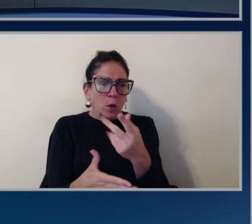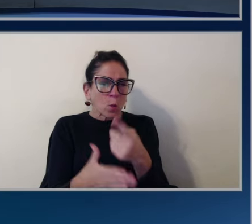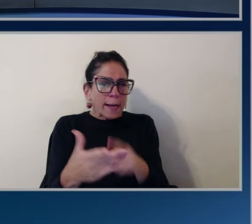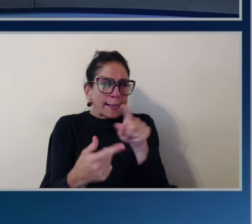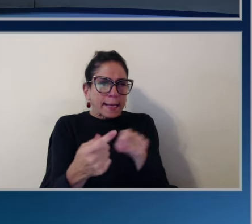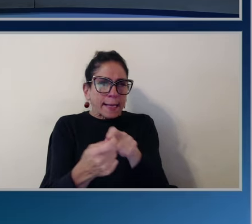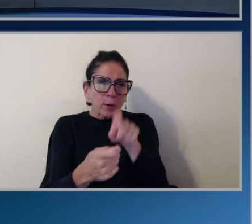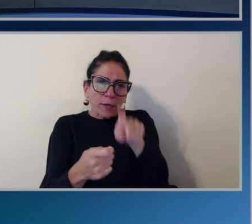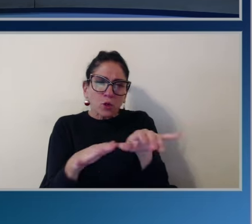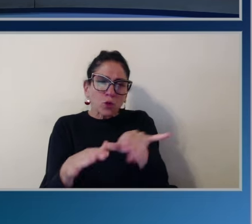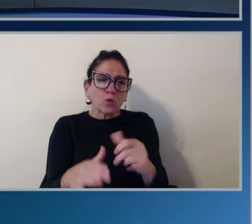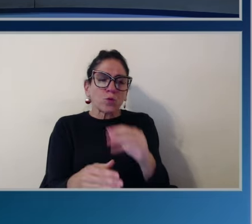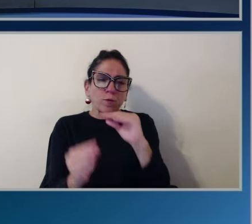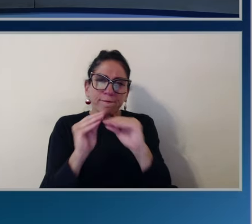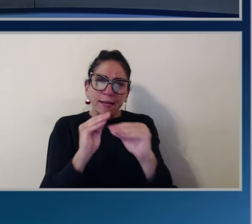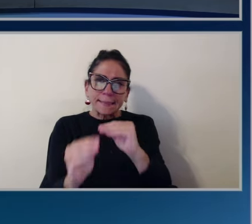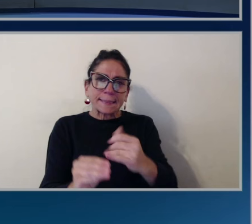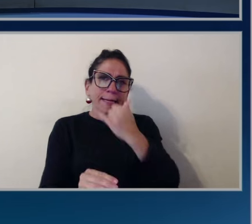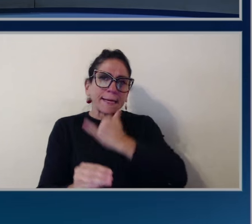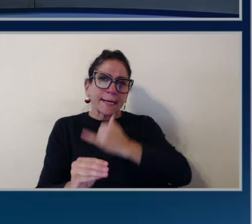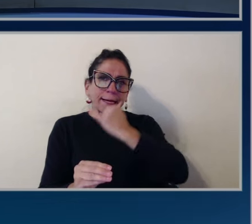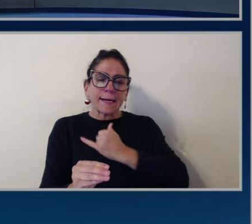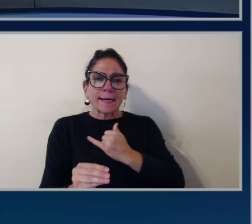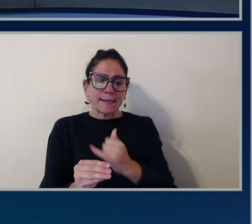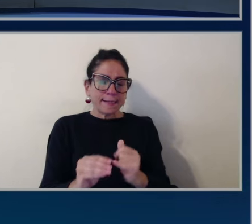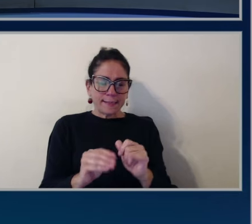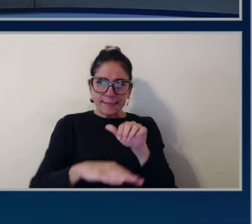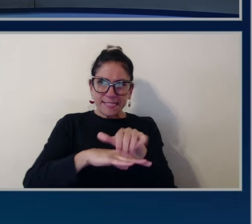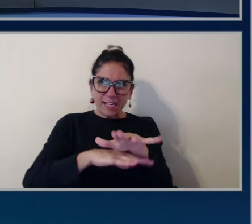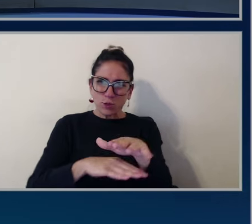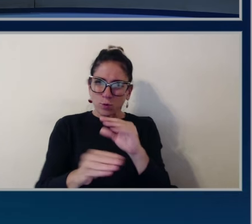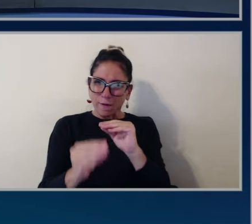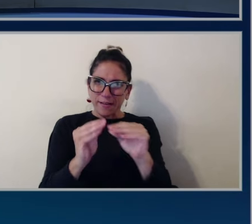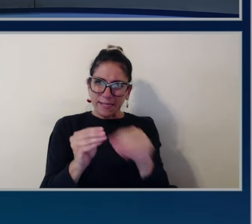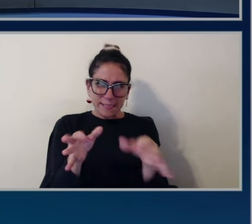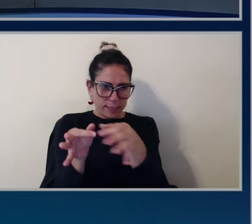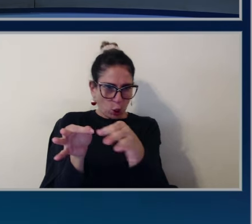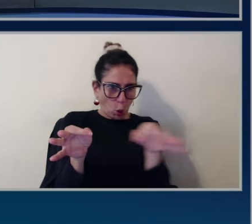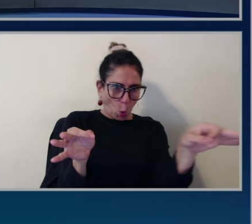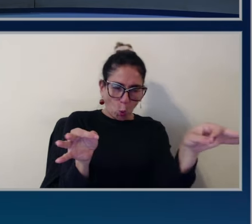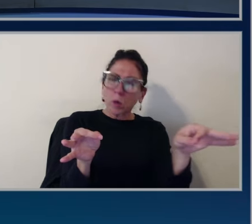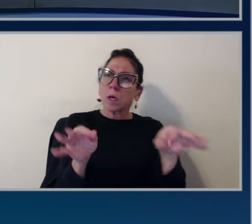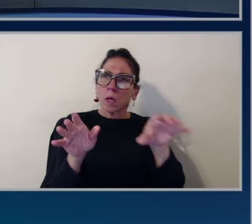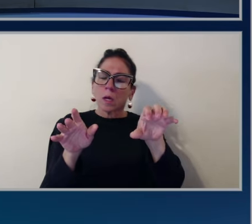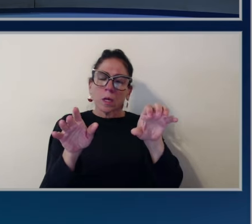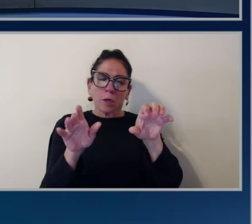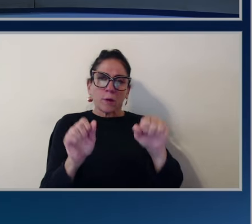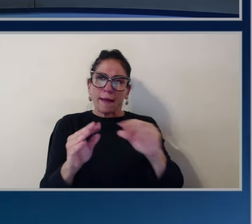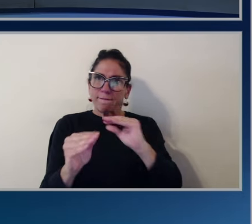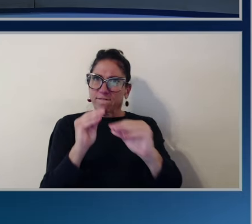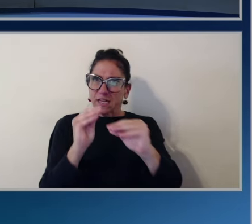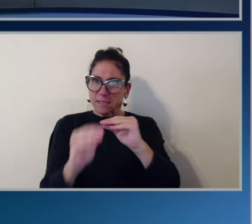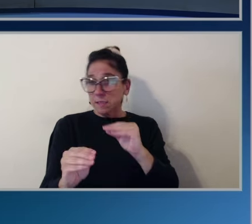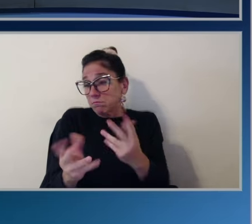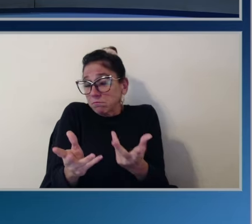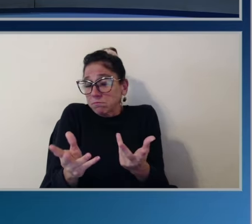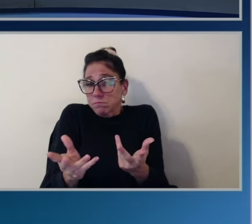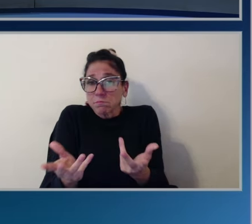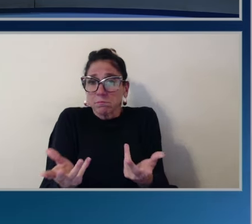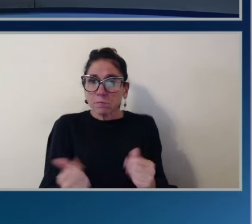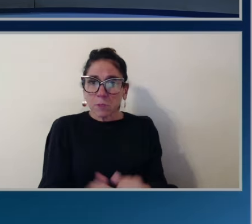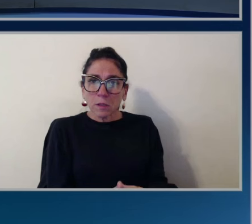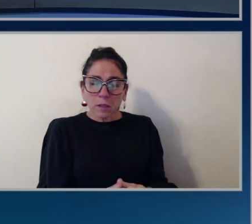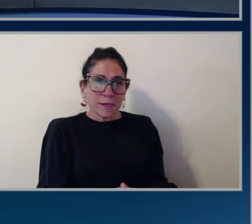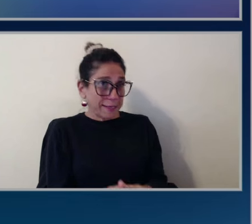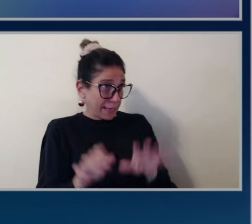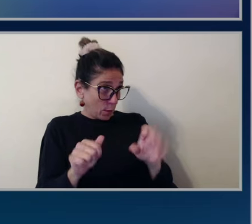fix that error. For example, it can give you a fixed code, and then you can just replace that code, and the error is fixed. Got it. I can just show you some of that. Can we